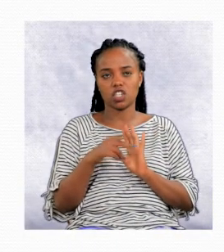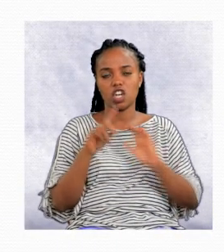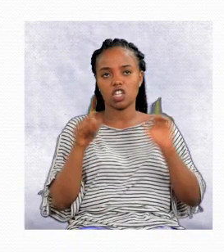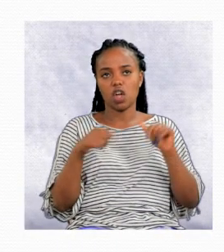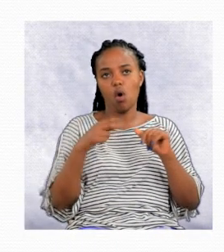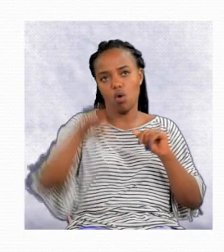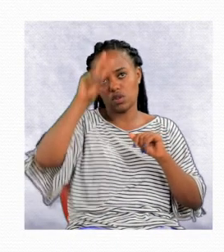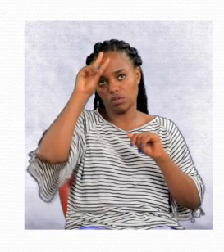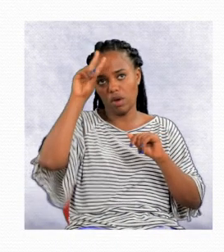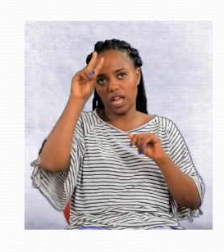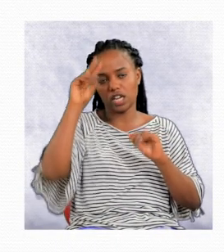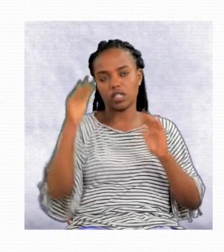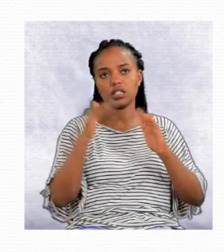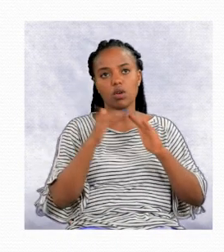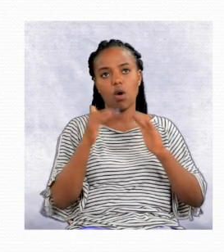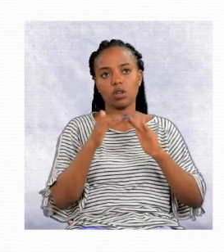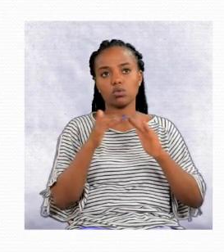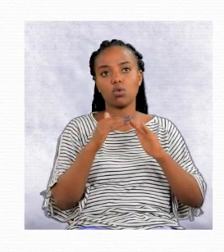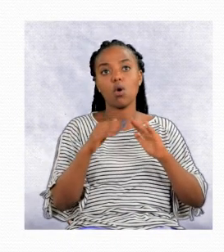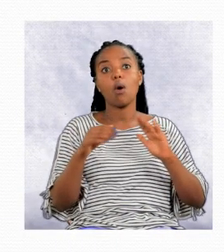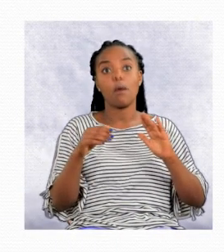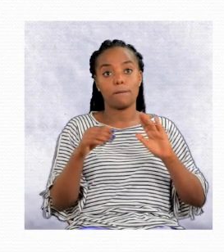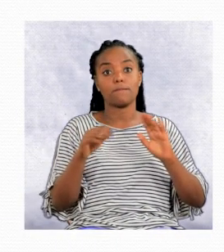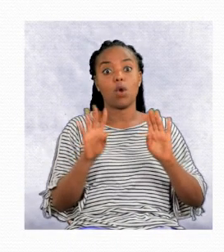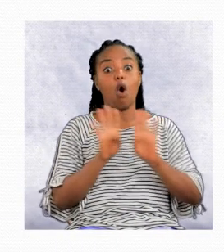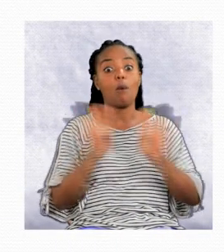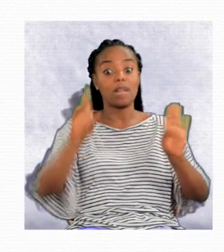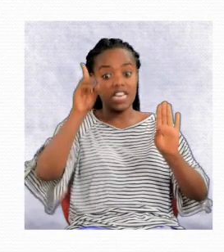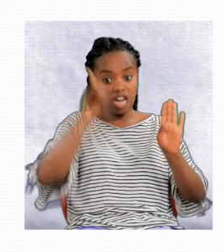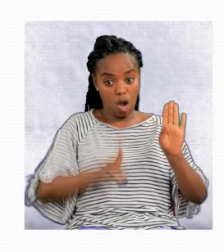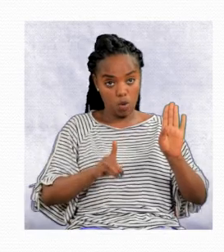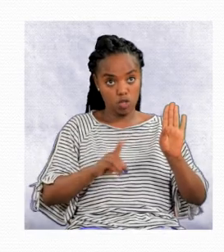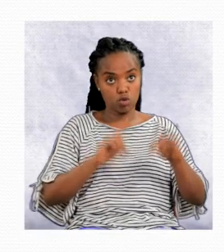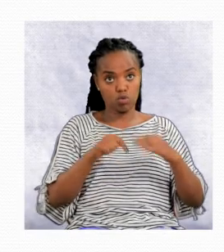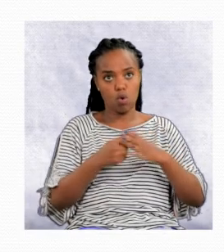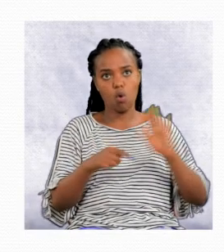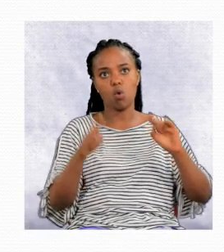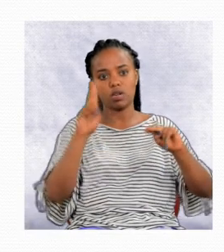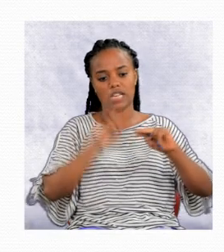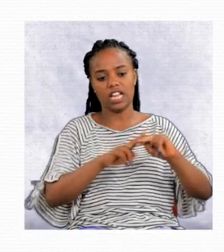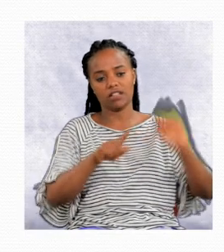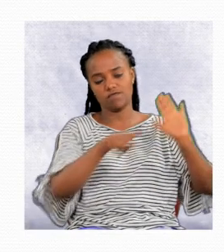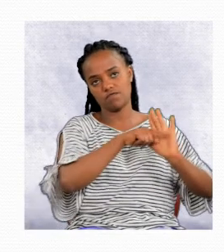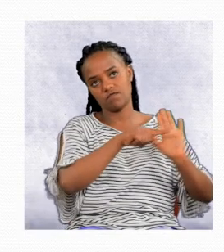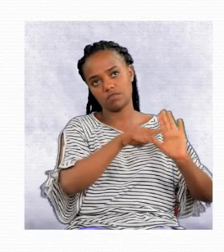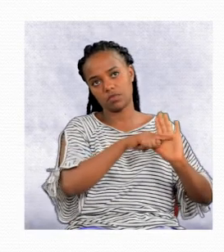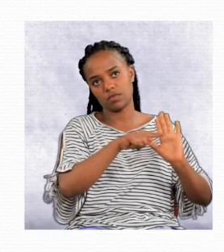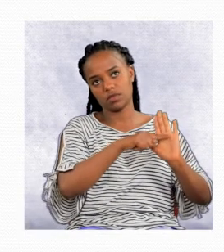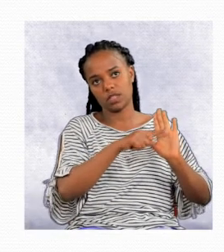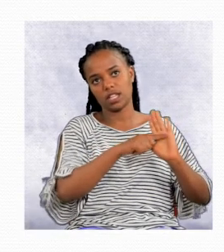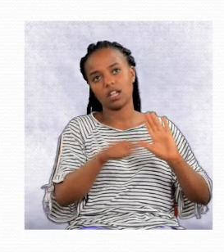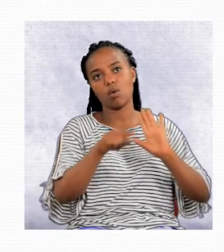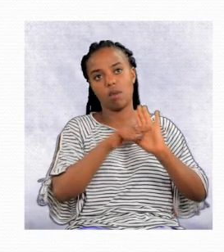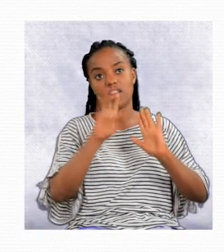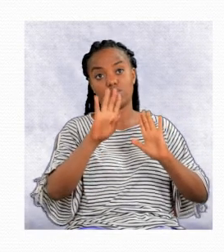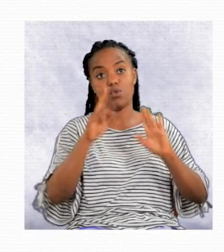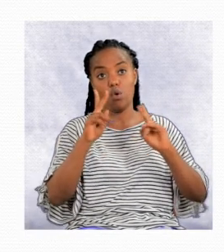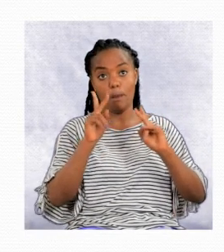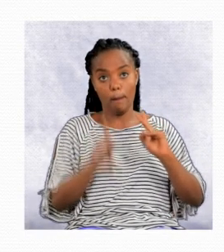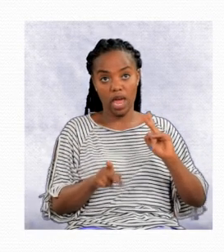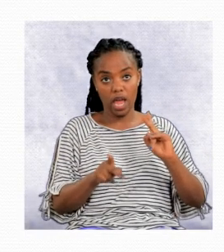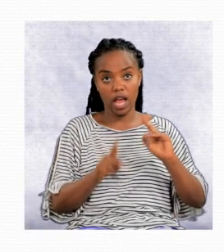the whole squared is equal to, it opens down, so you'll have negative here, minus